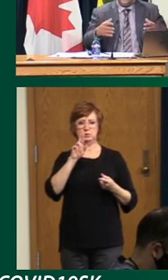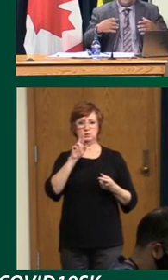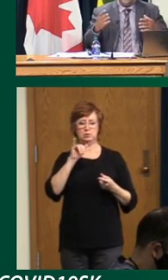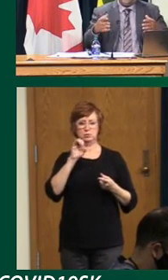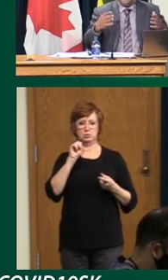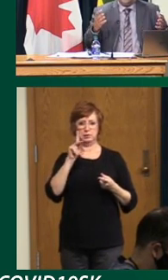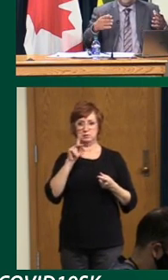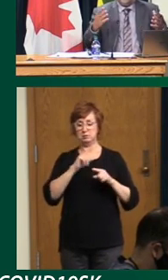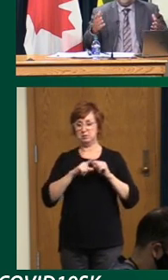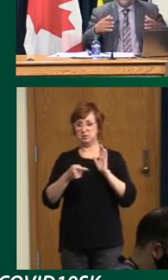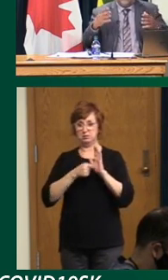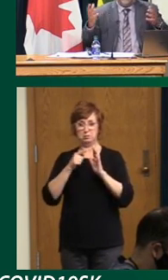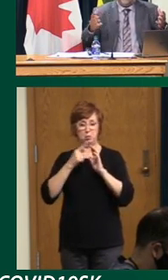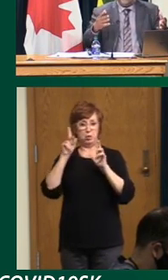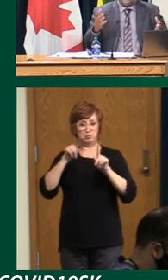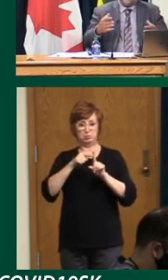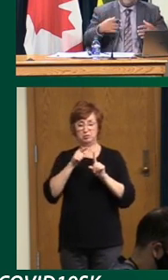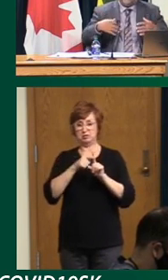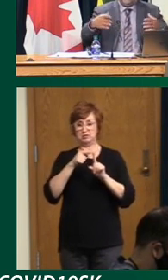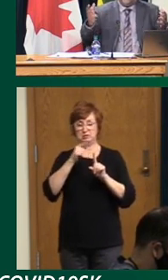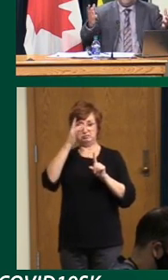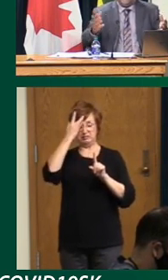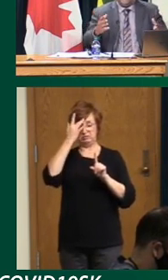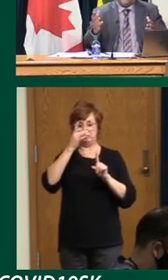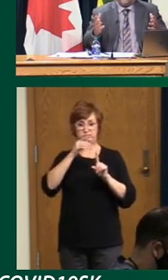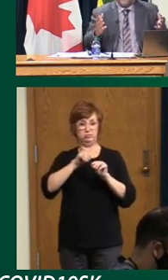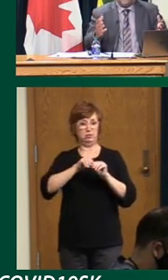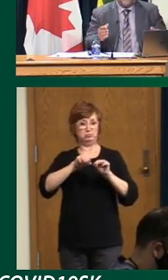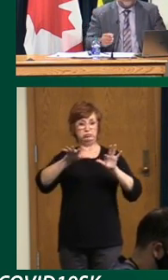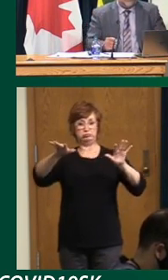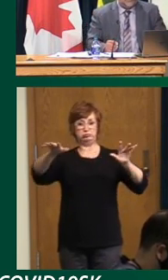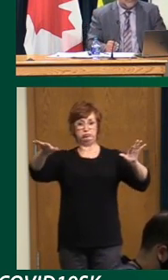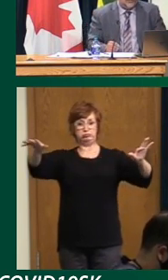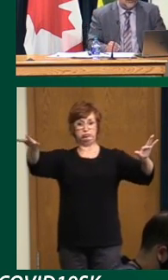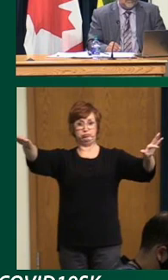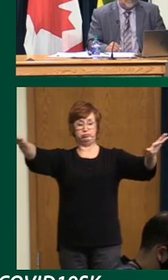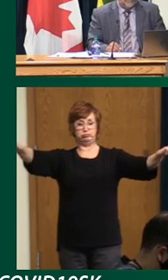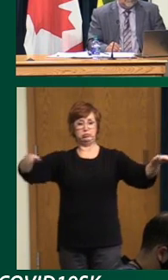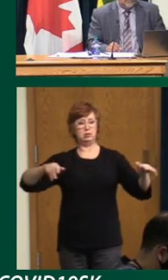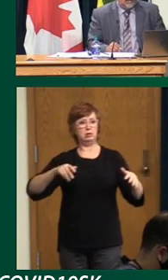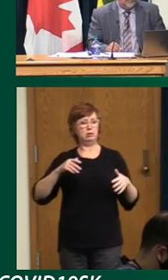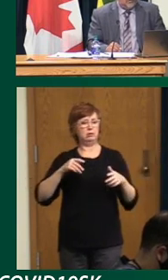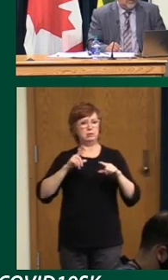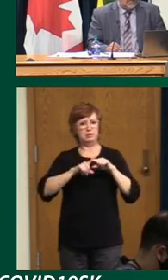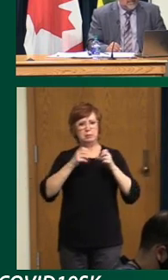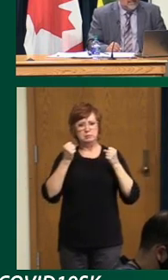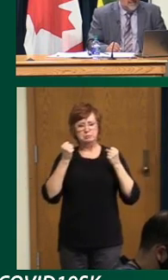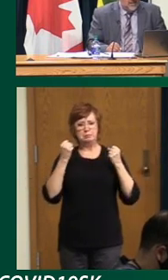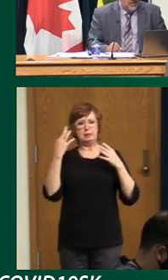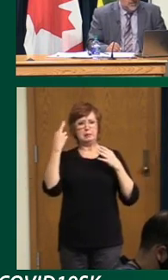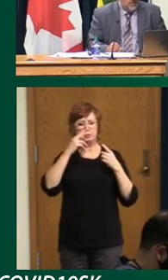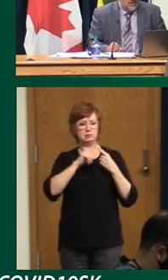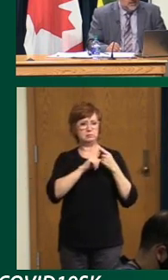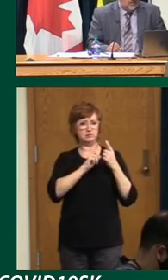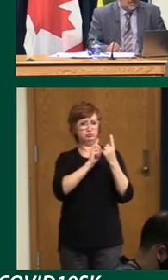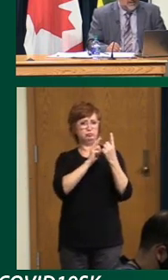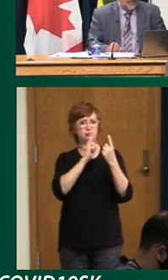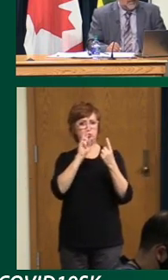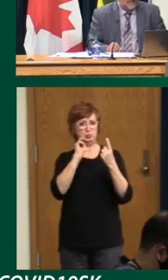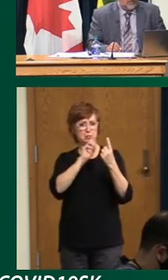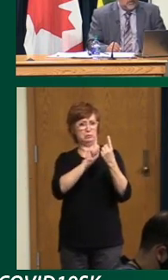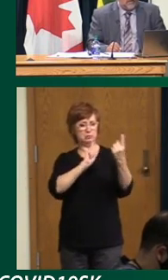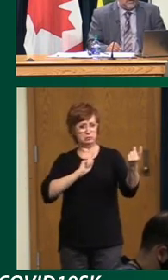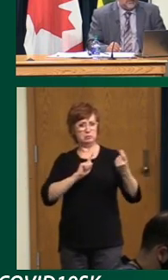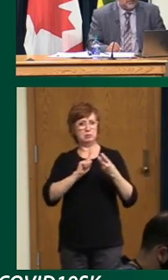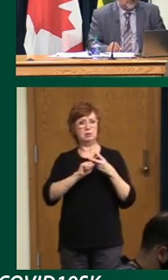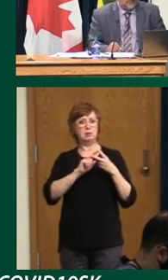lot of virus, and the ventilation is such that, air currents can carry the virus further. So, but generally what we've seen is that, over the